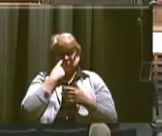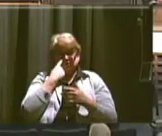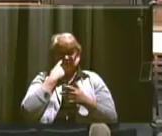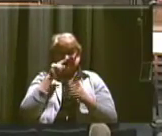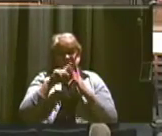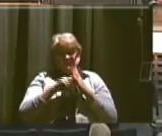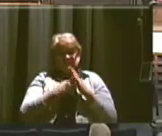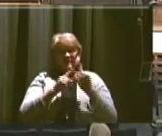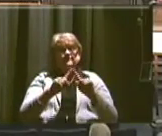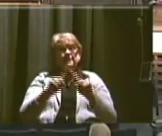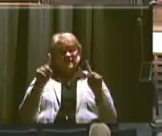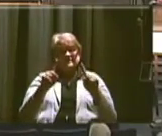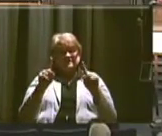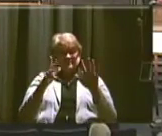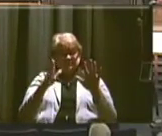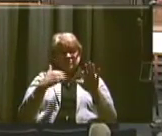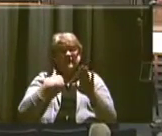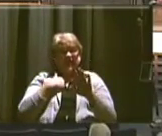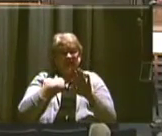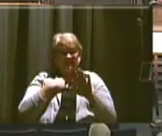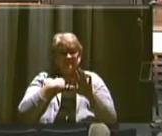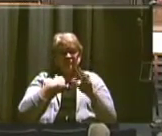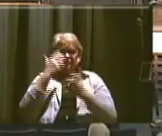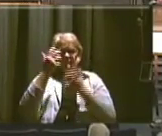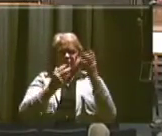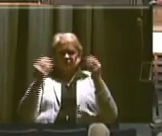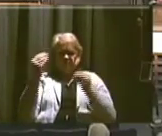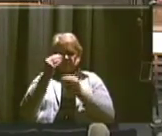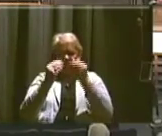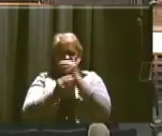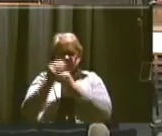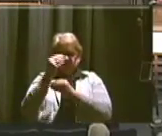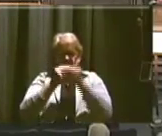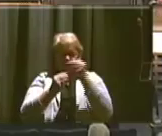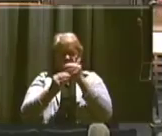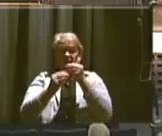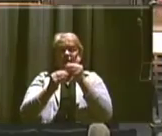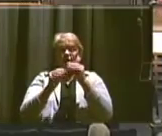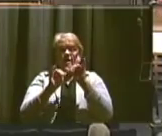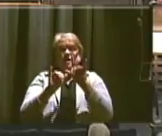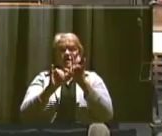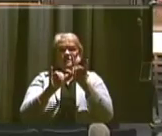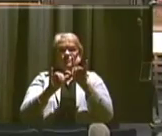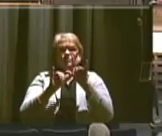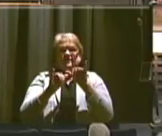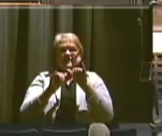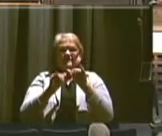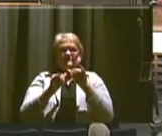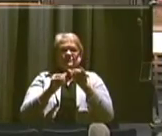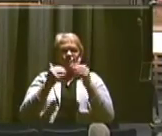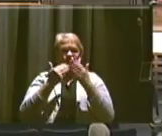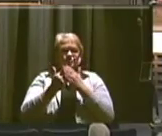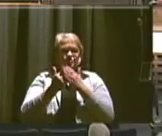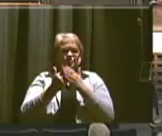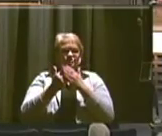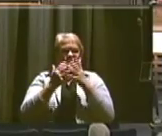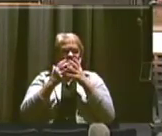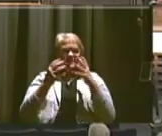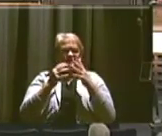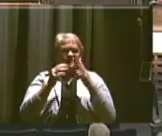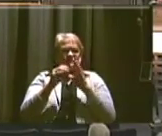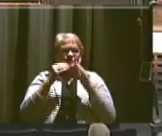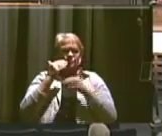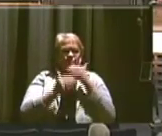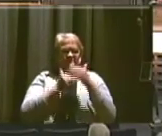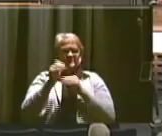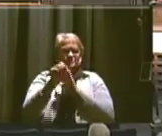actually have, once we pieced it together, a fair amount of procedure and state law and regulation